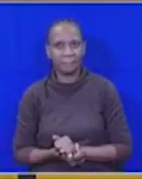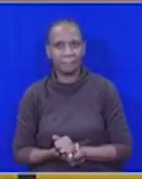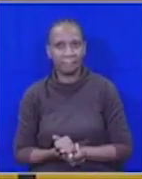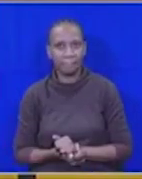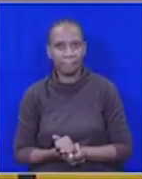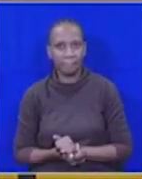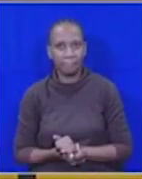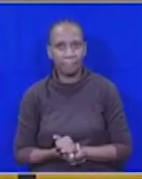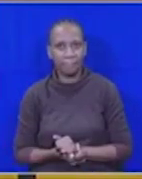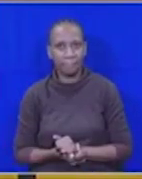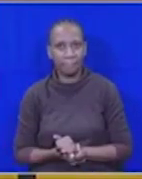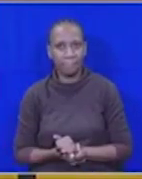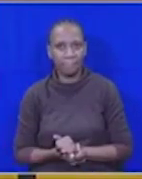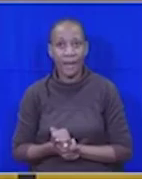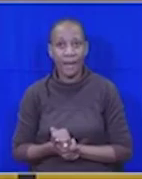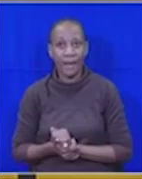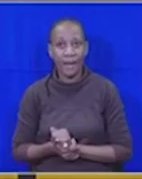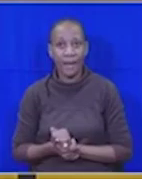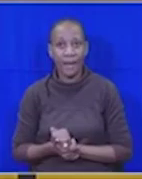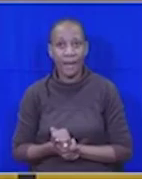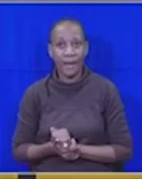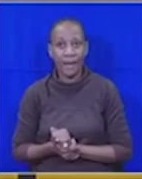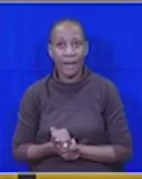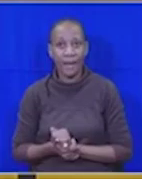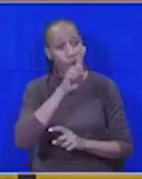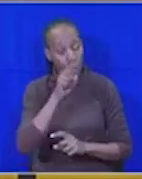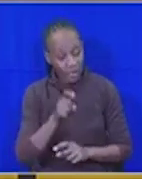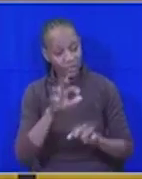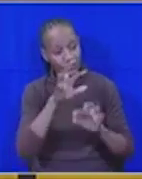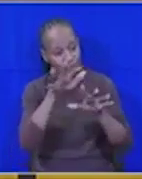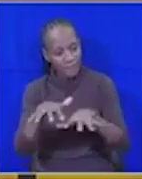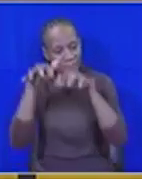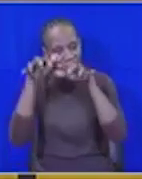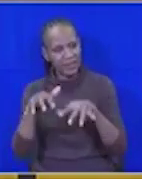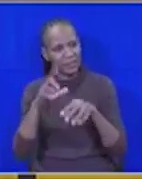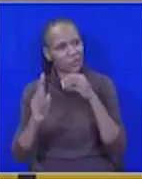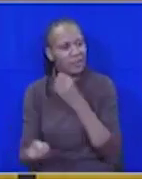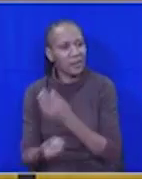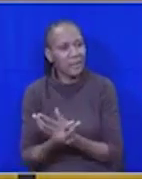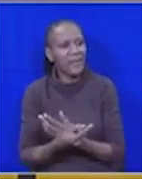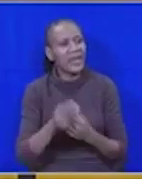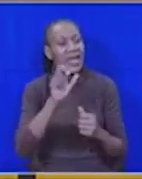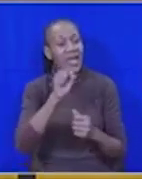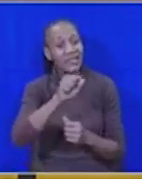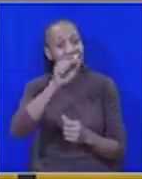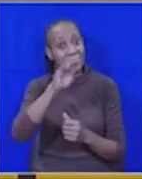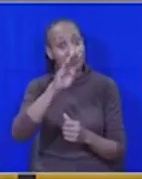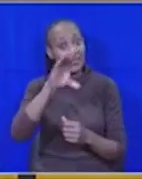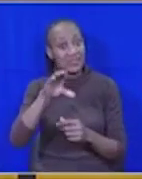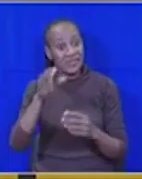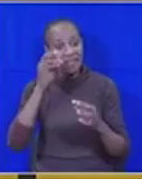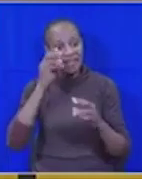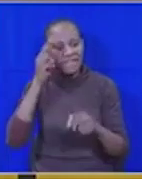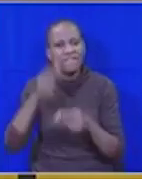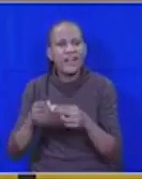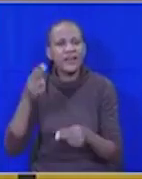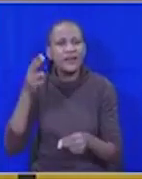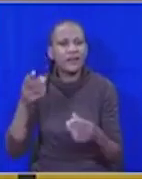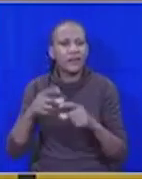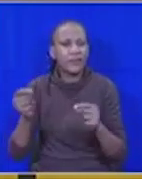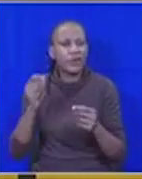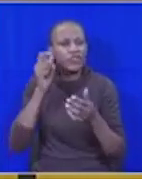had it not been for a parliamentary question I submitted, the public would have never known that the SABC finalises the editorial process and, according to